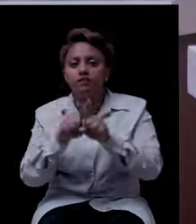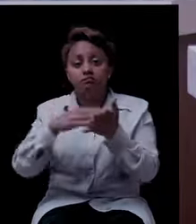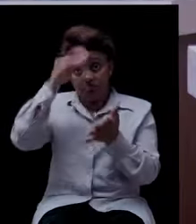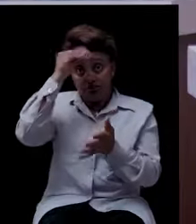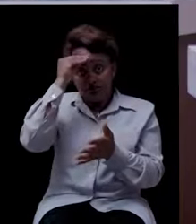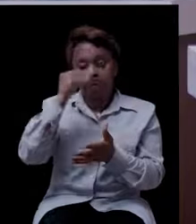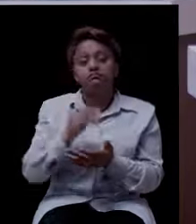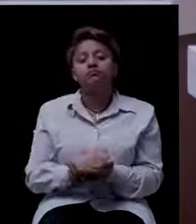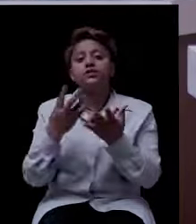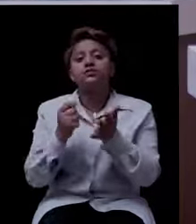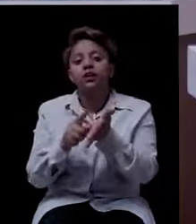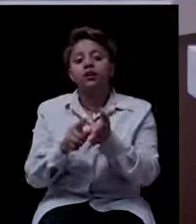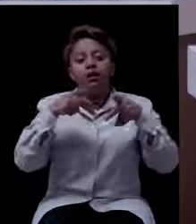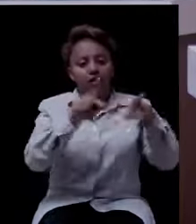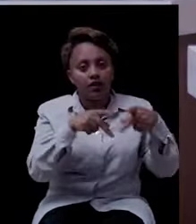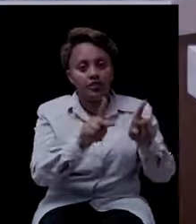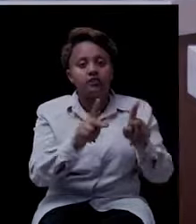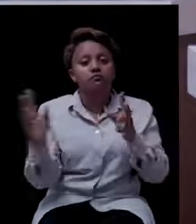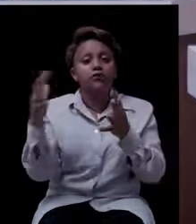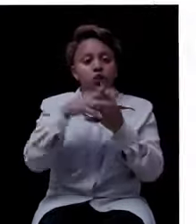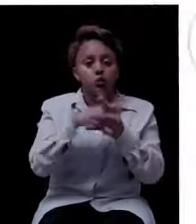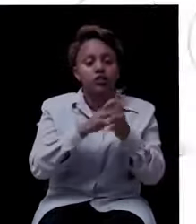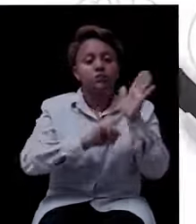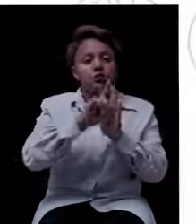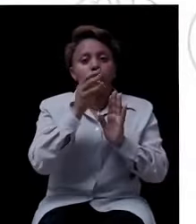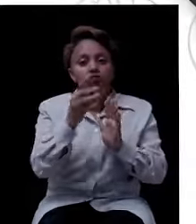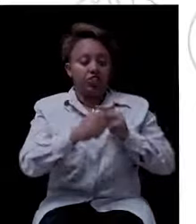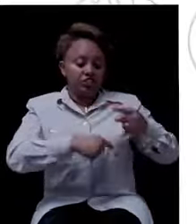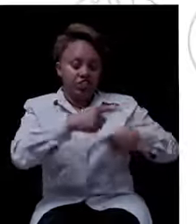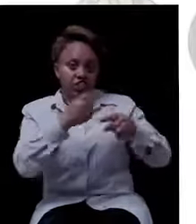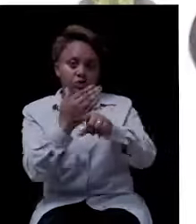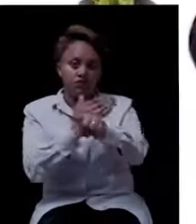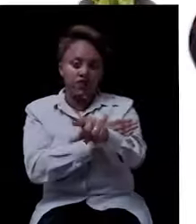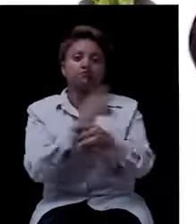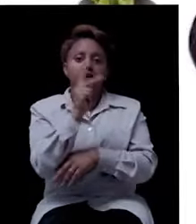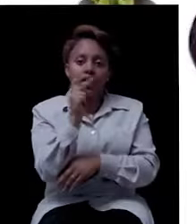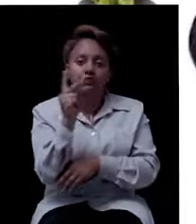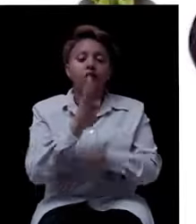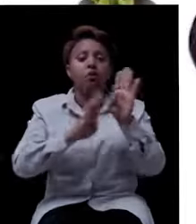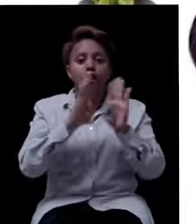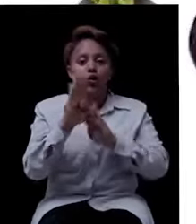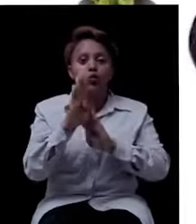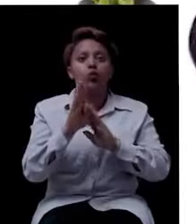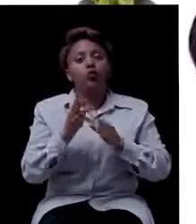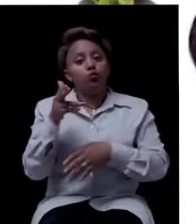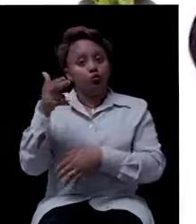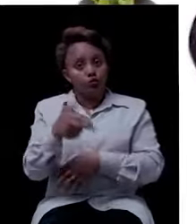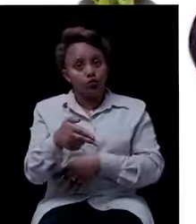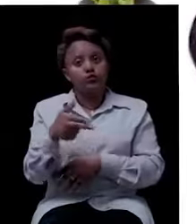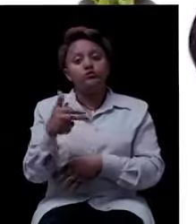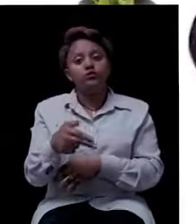such as in agriculture, which includes the development of genetically modified plants,